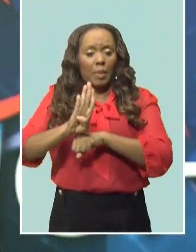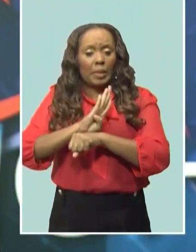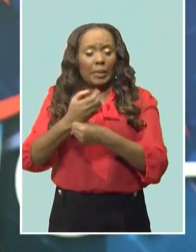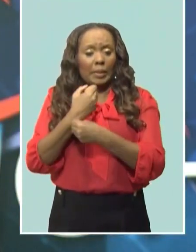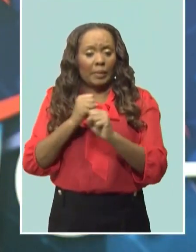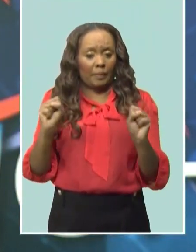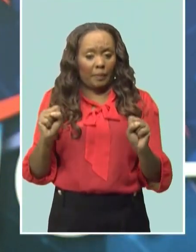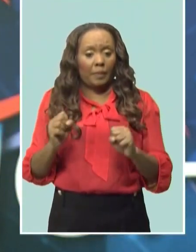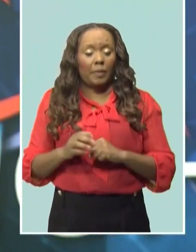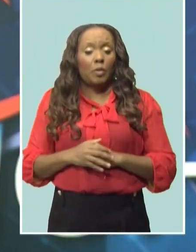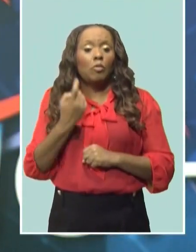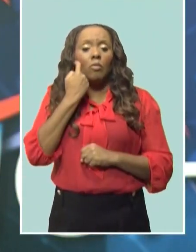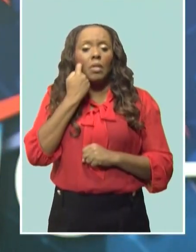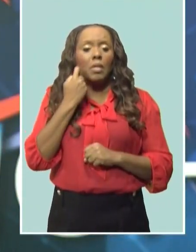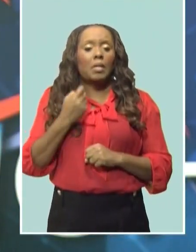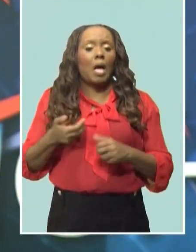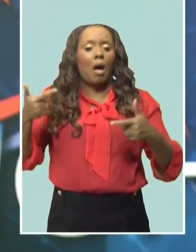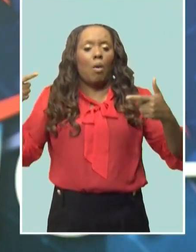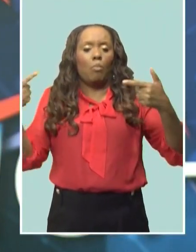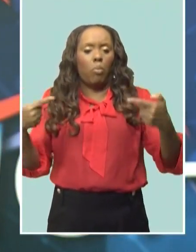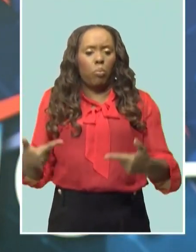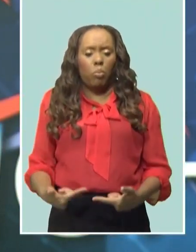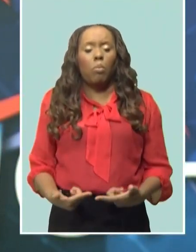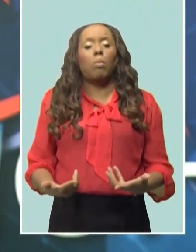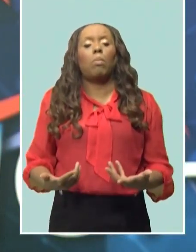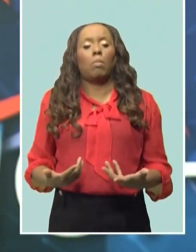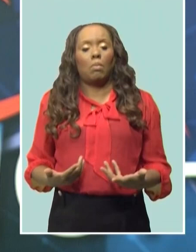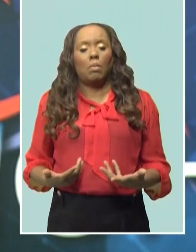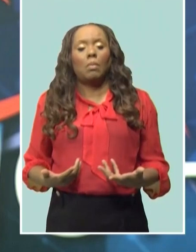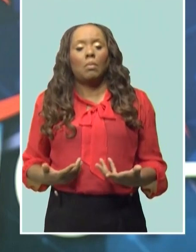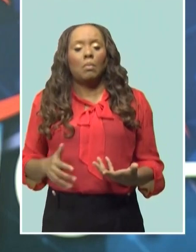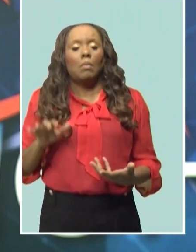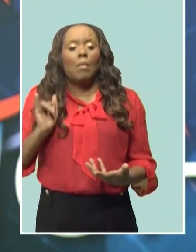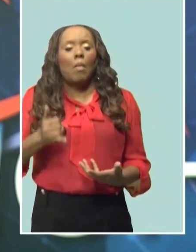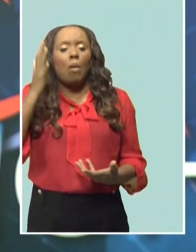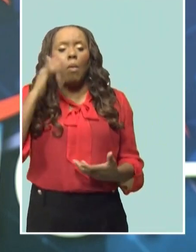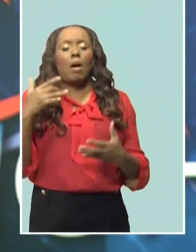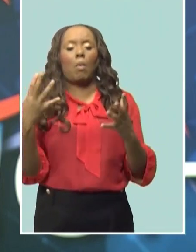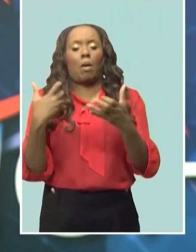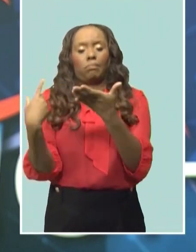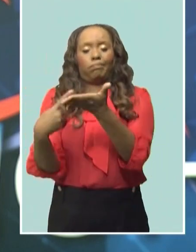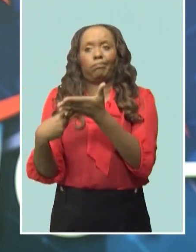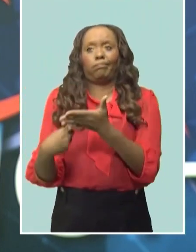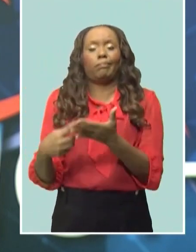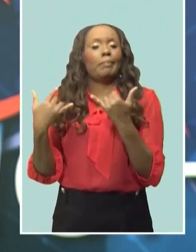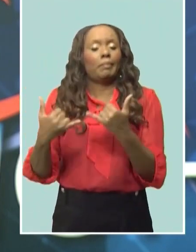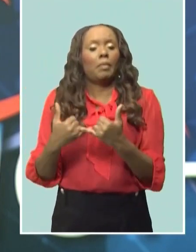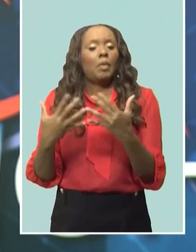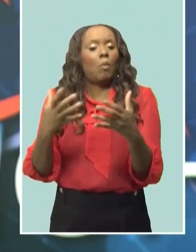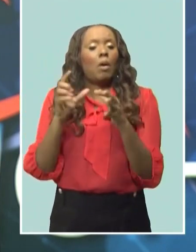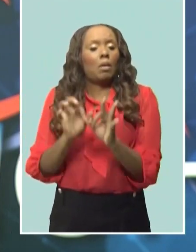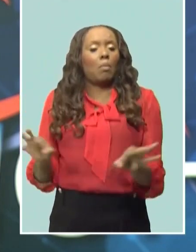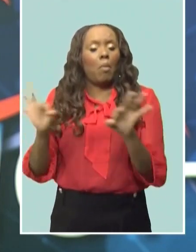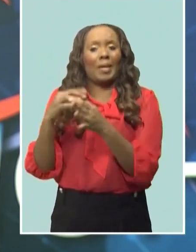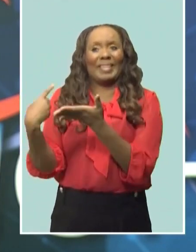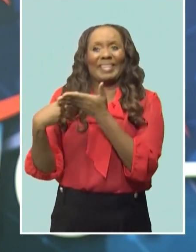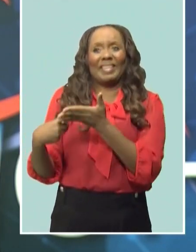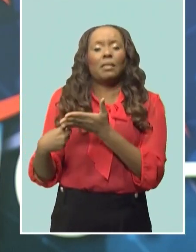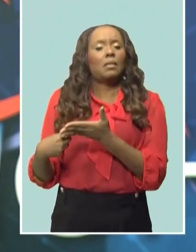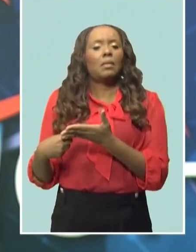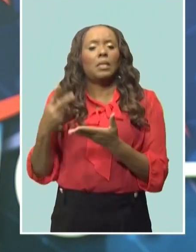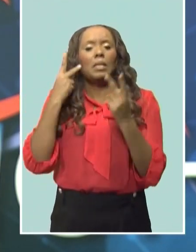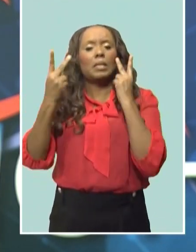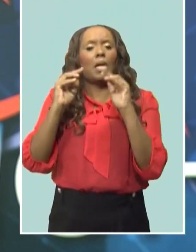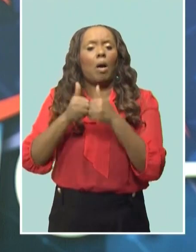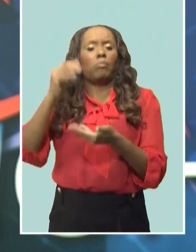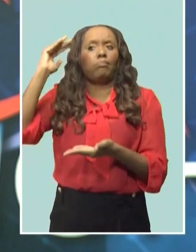Minister Lane says the recent increase in shooting deaths is reason for his office to reach out to stakeholders to hold pertinent discussions at this